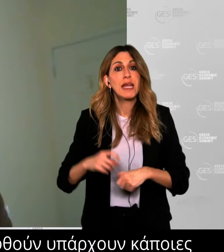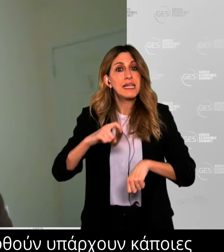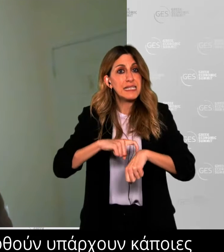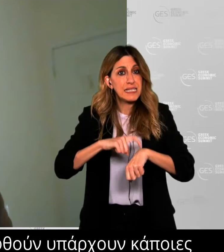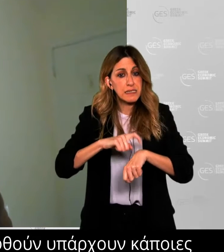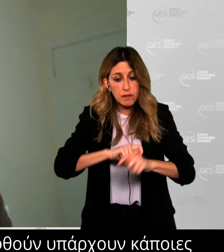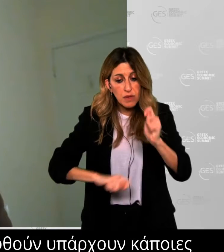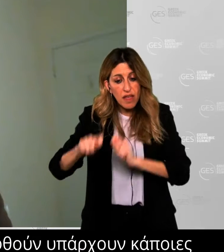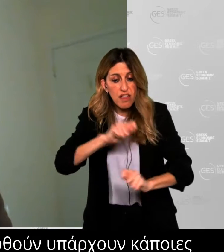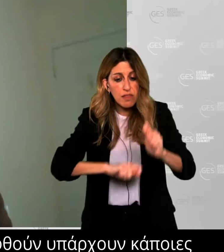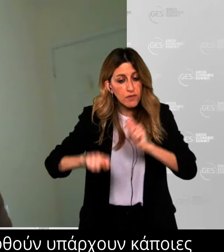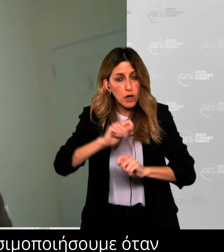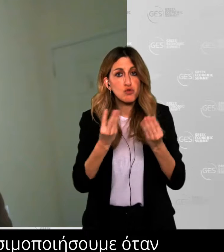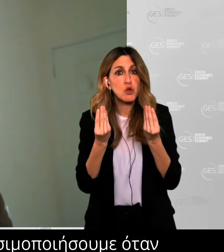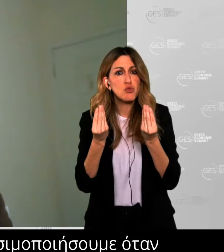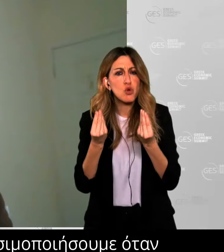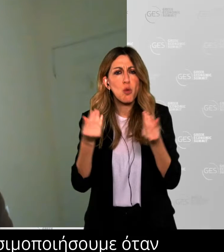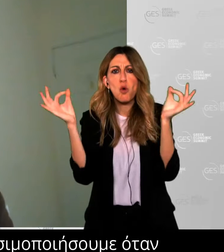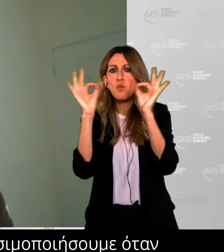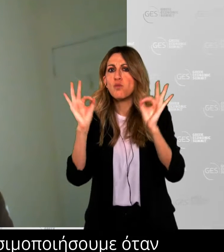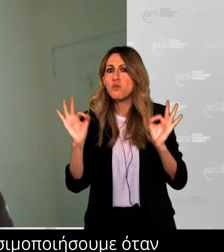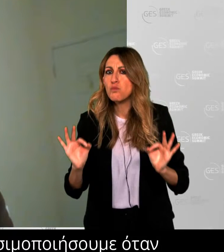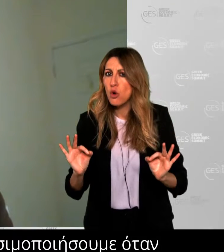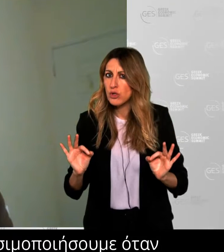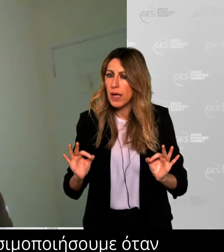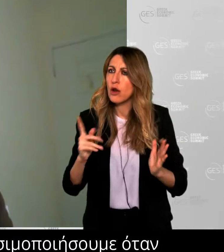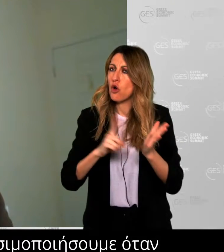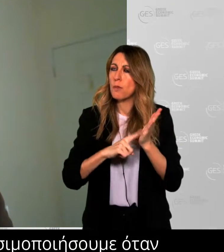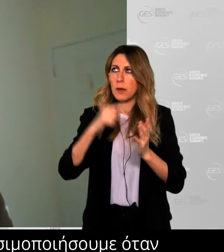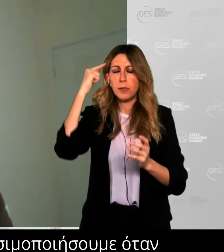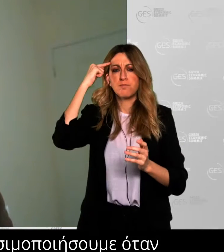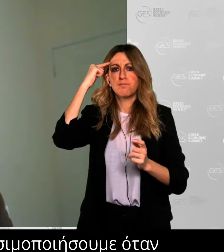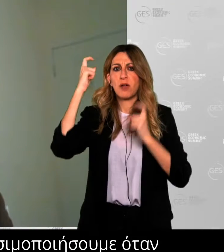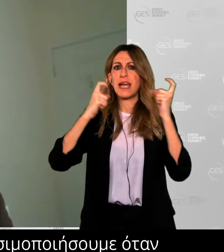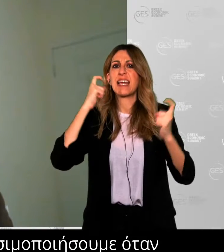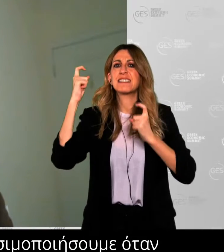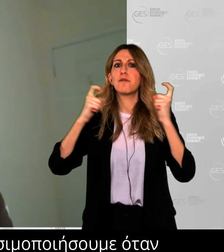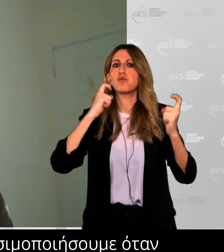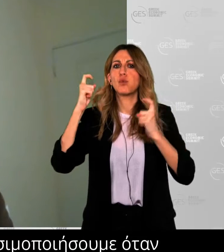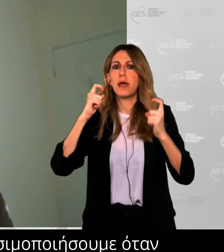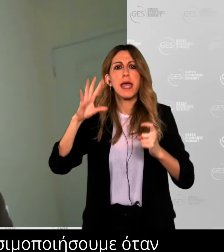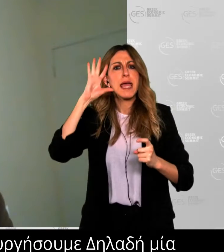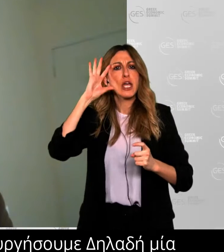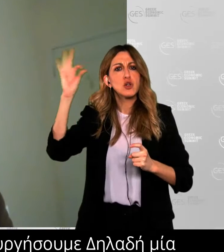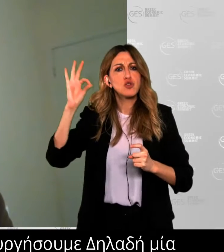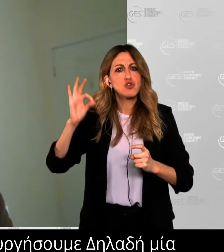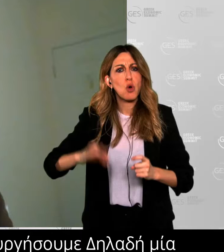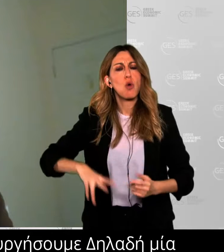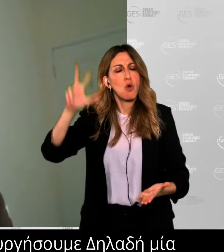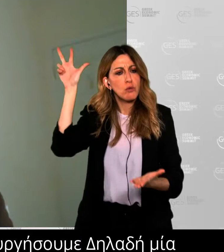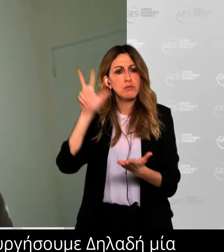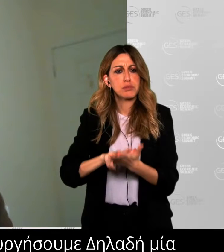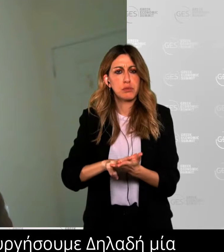approach that is credible to all stakeholders. But signing the document is the first step. The far more important one to my mind